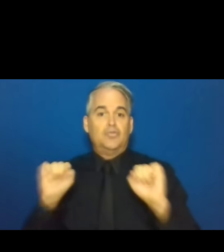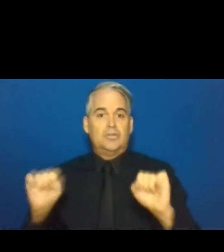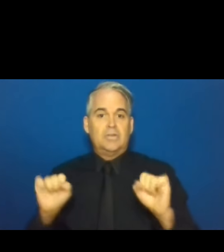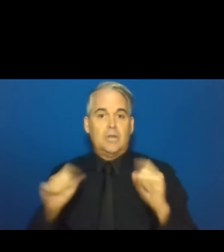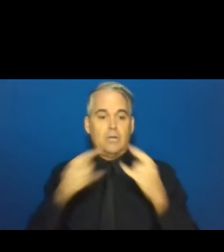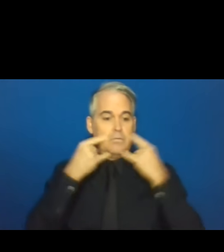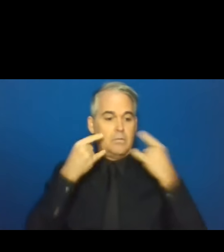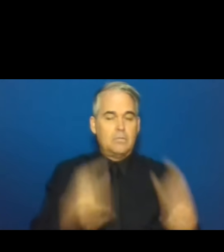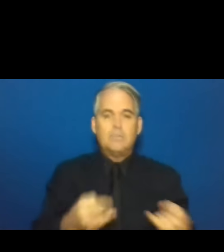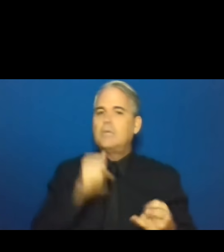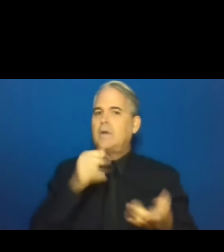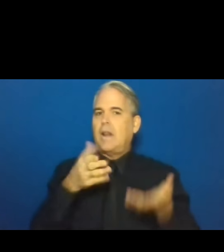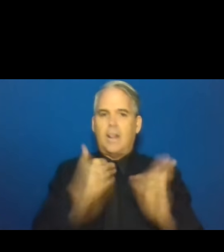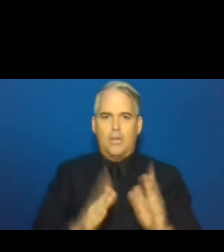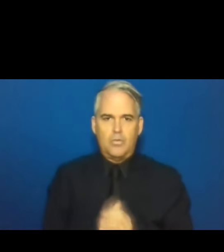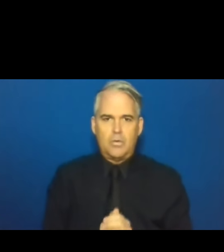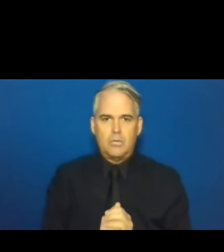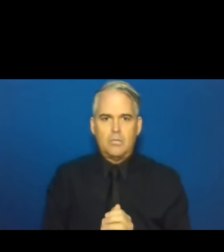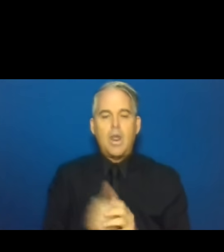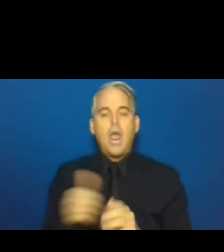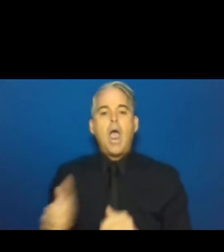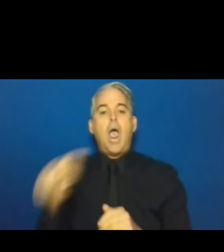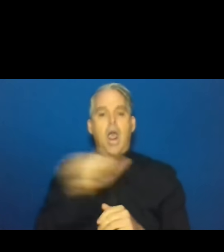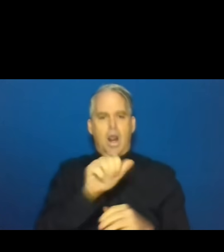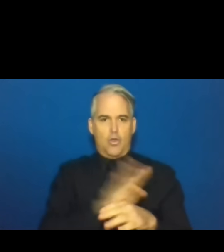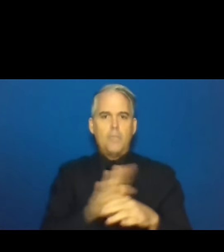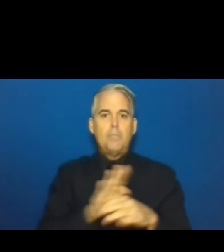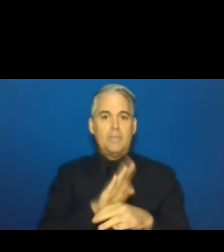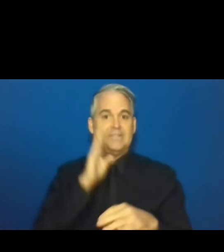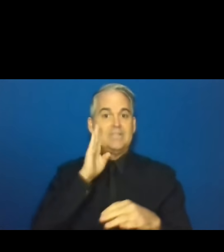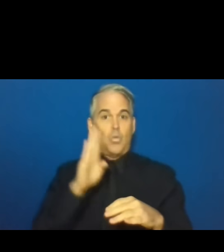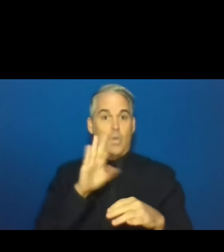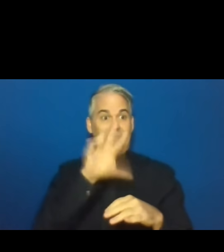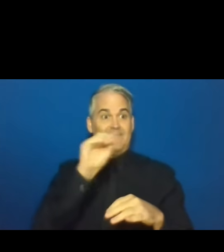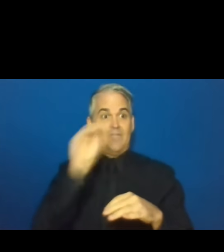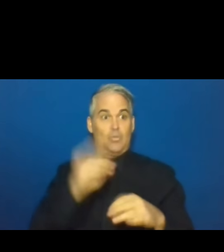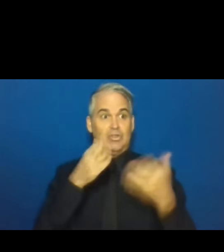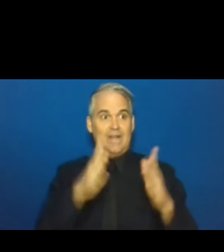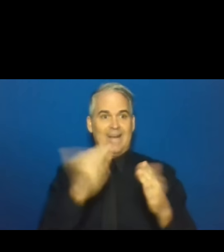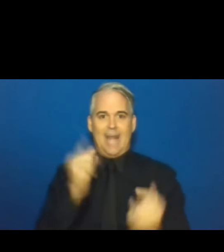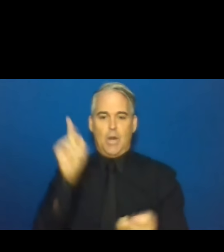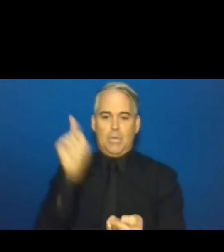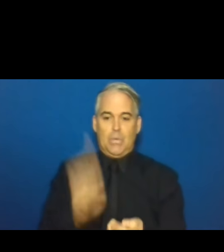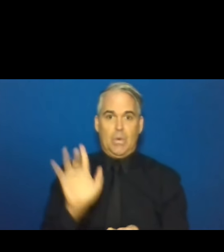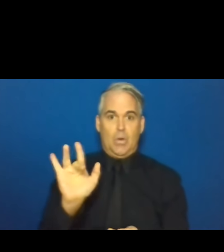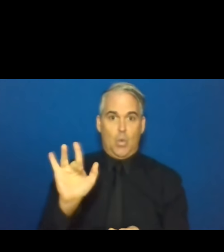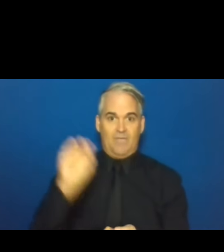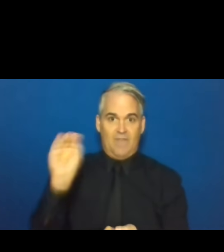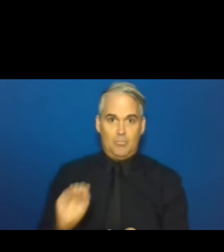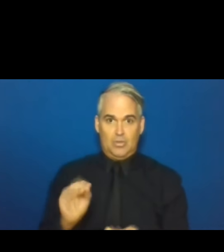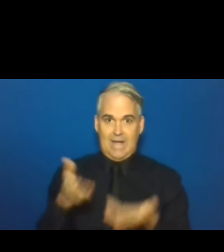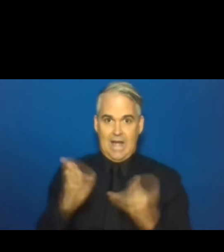be moving from 50% to 25% capacity during the pause include the